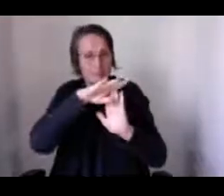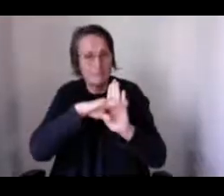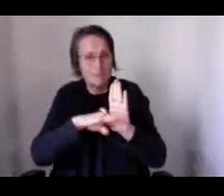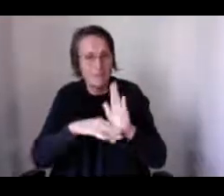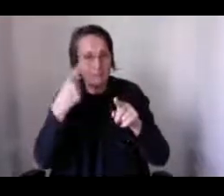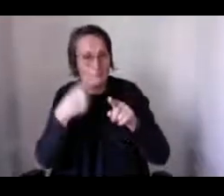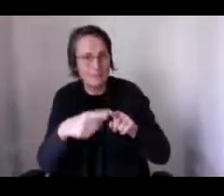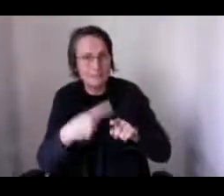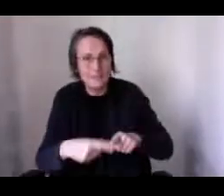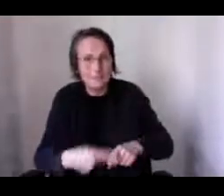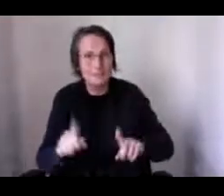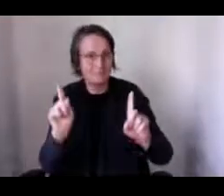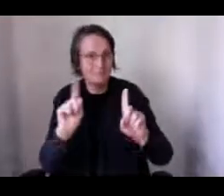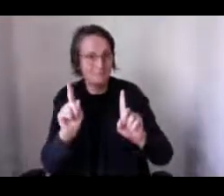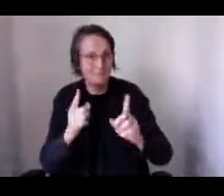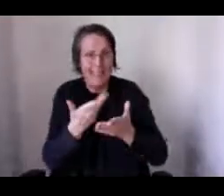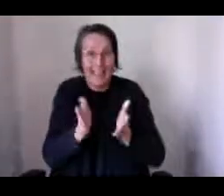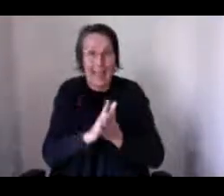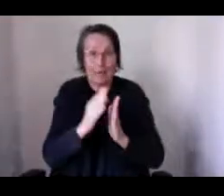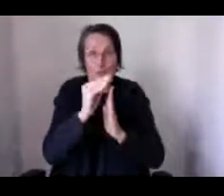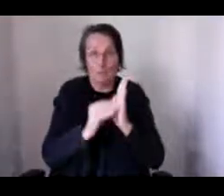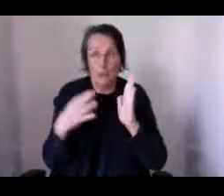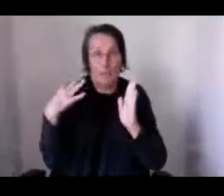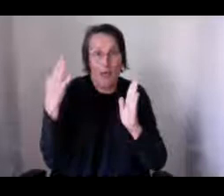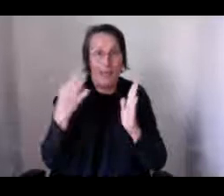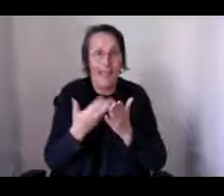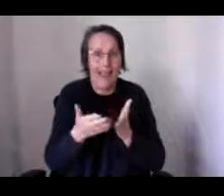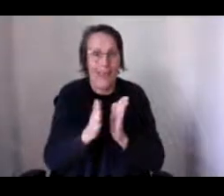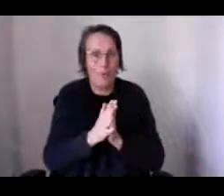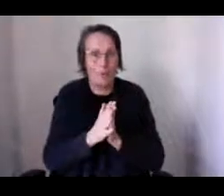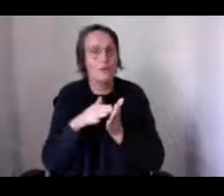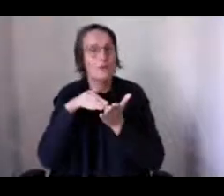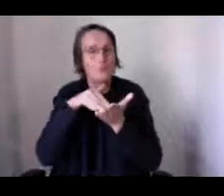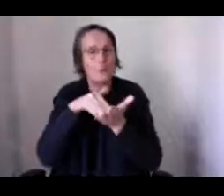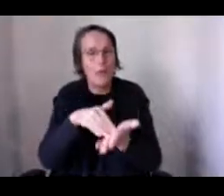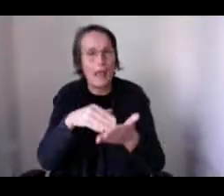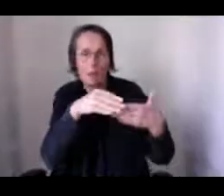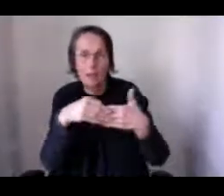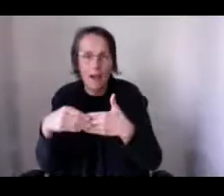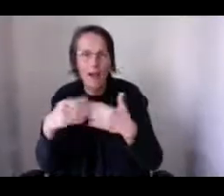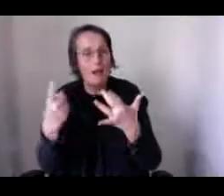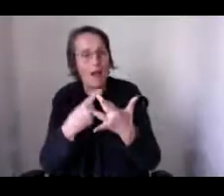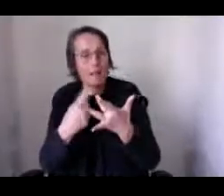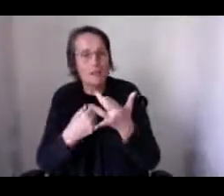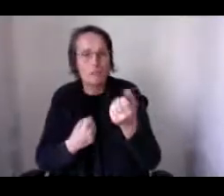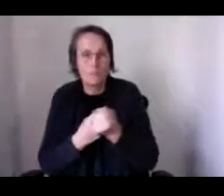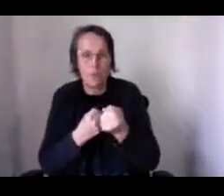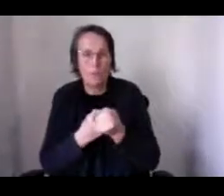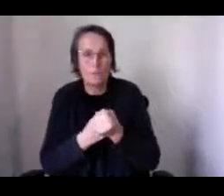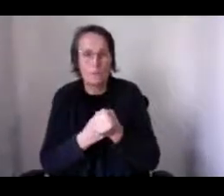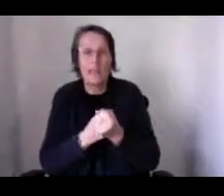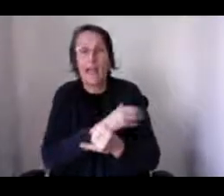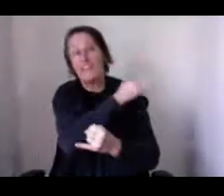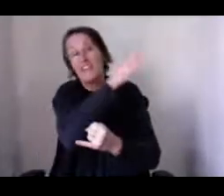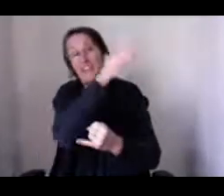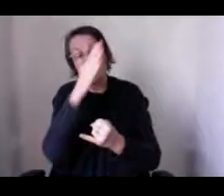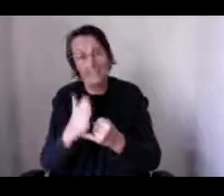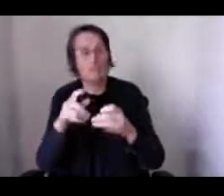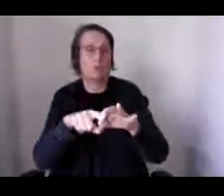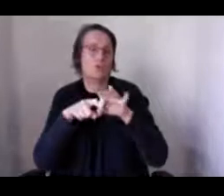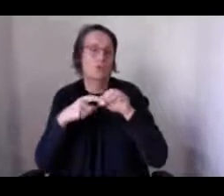applications, how to apply, help guides and other support, and then at the end of the presentation, we will have